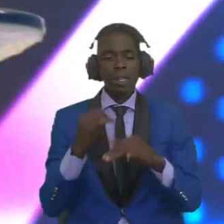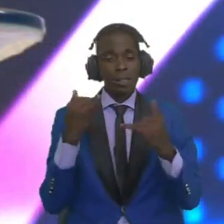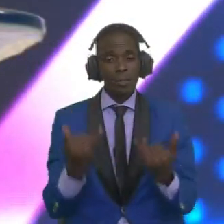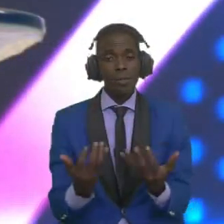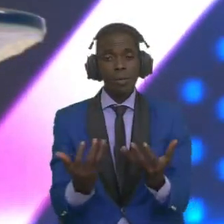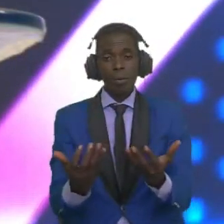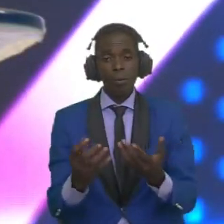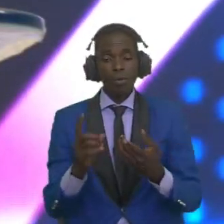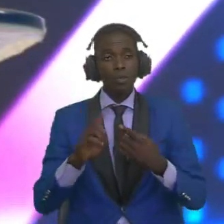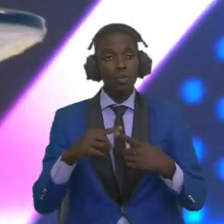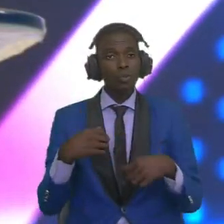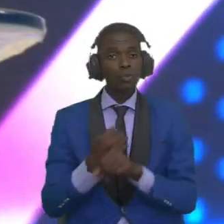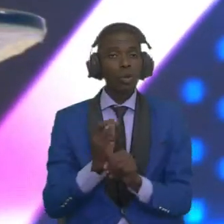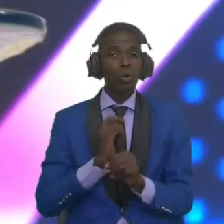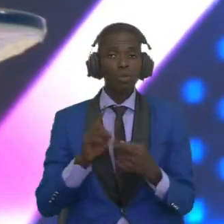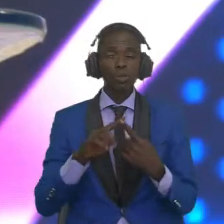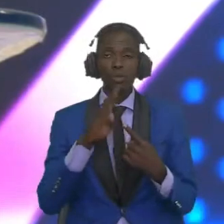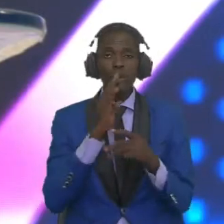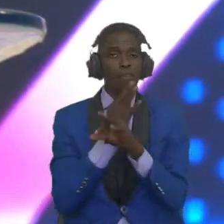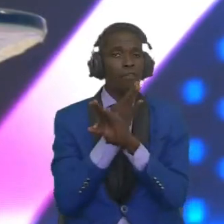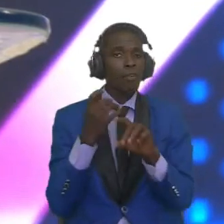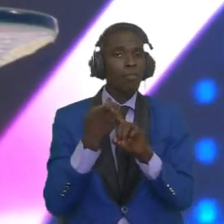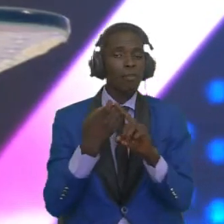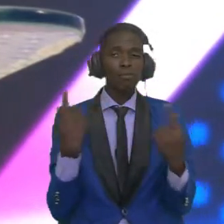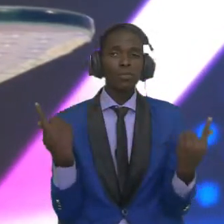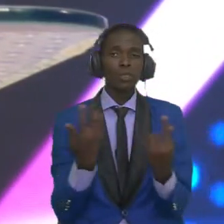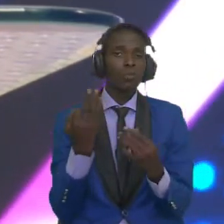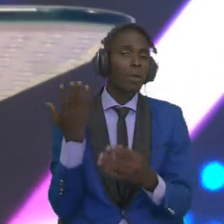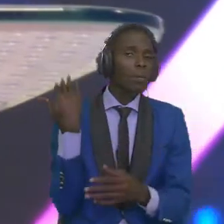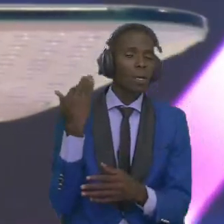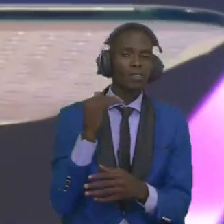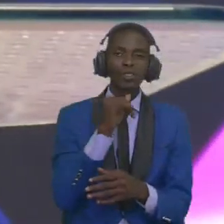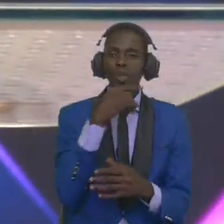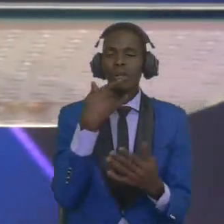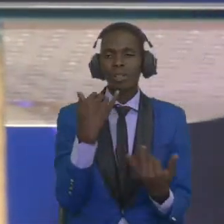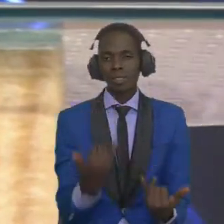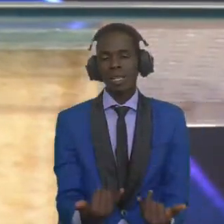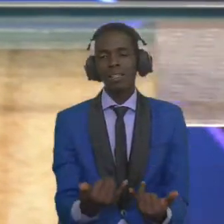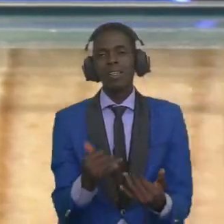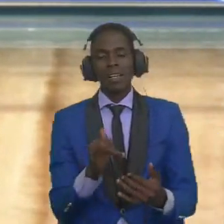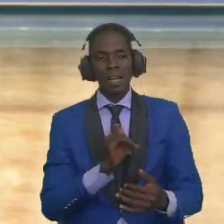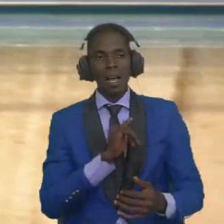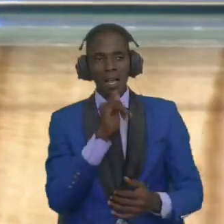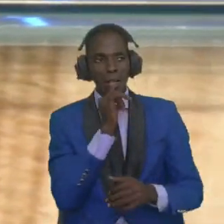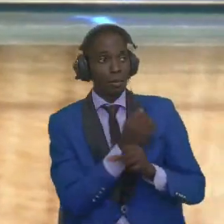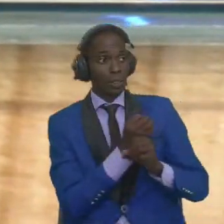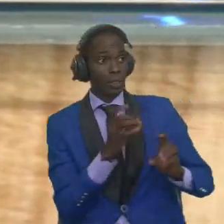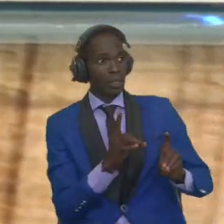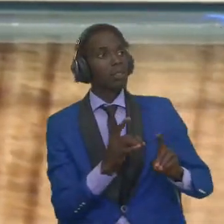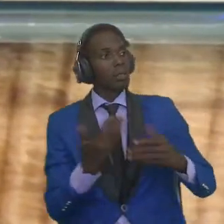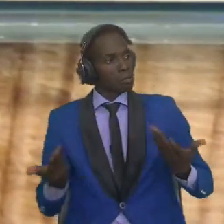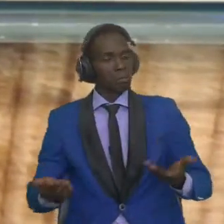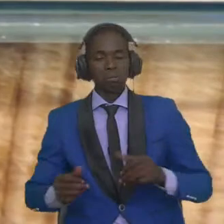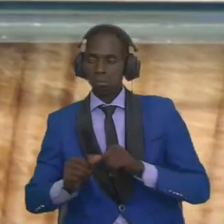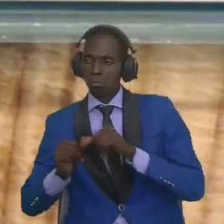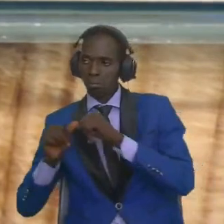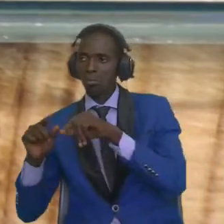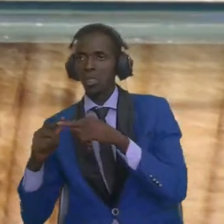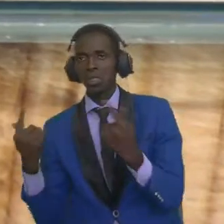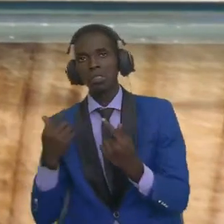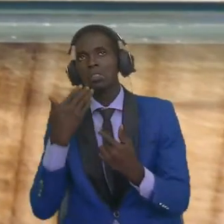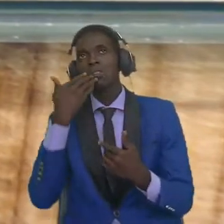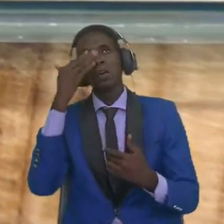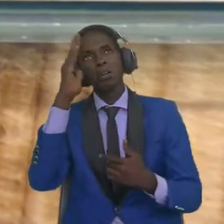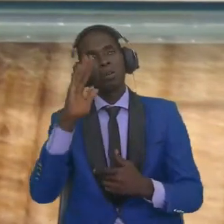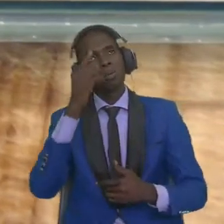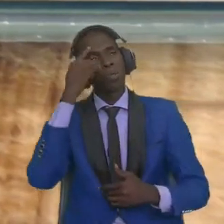the sins of the past. And so it's not like I'm saved, then I can continue in sin. After all, grace is there,